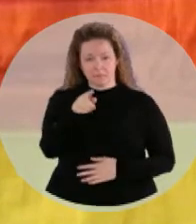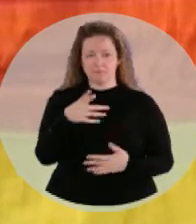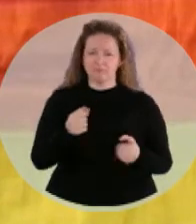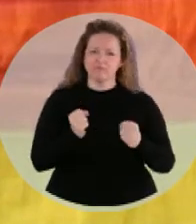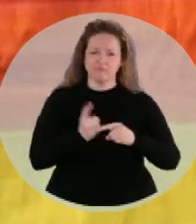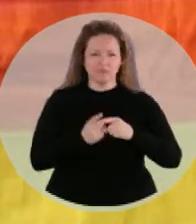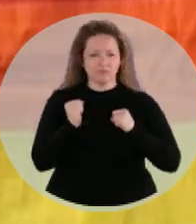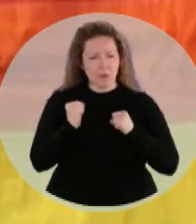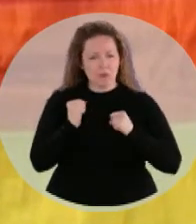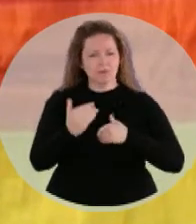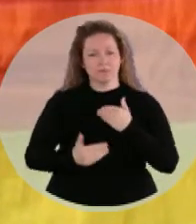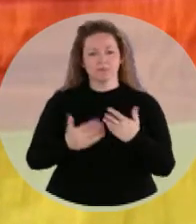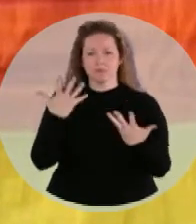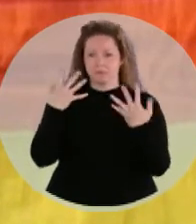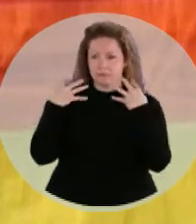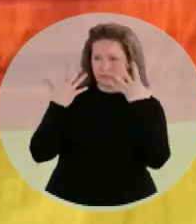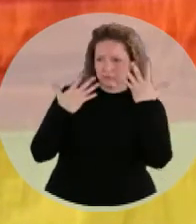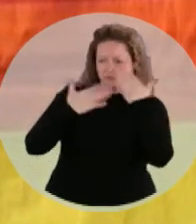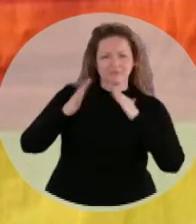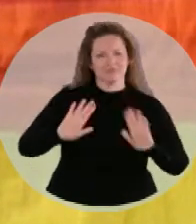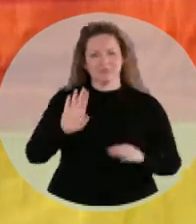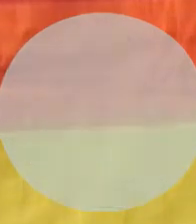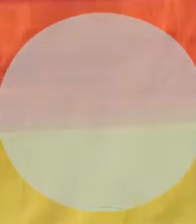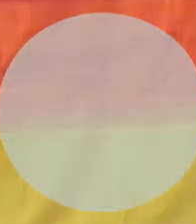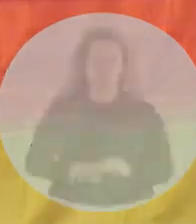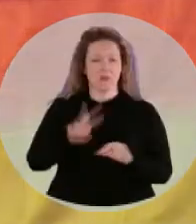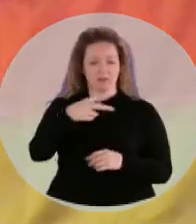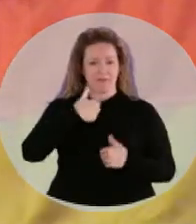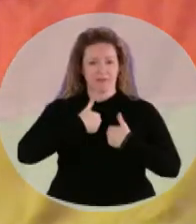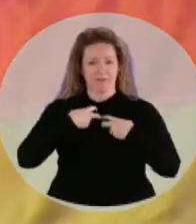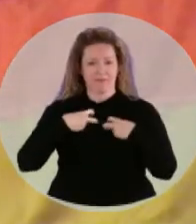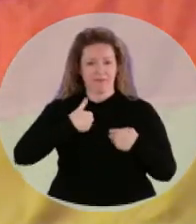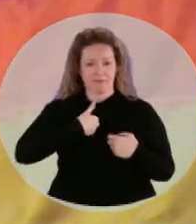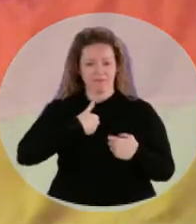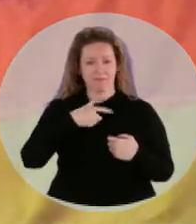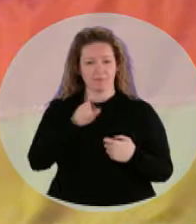be strong. You cannot be ashamed of who you are. If you